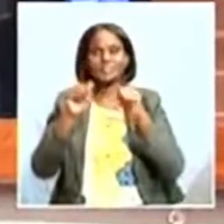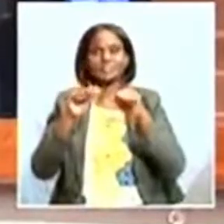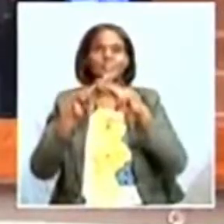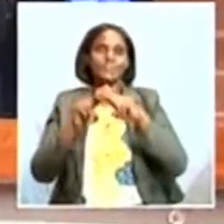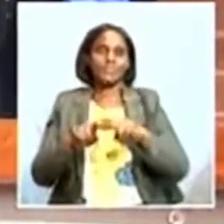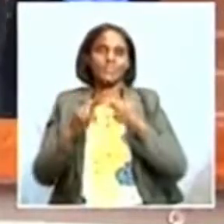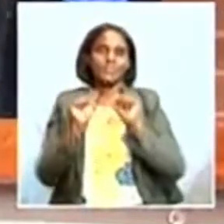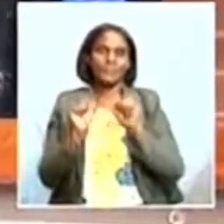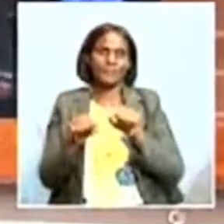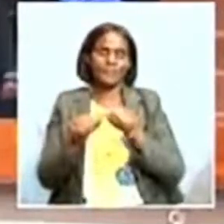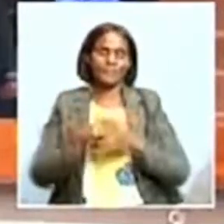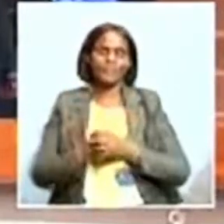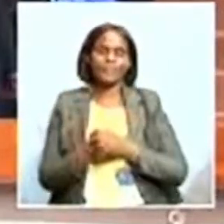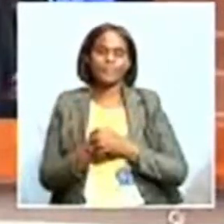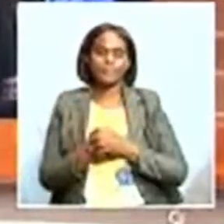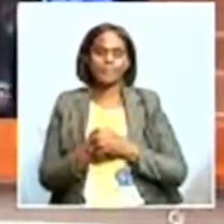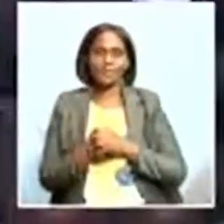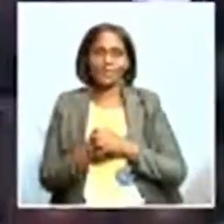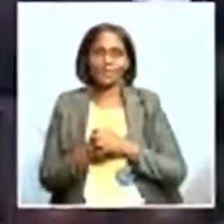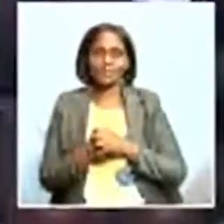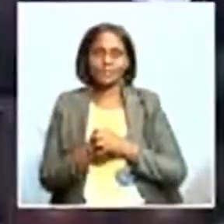your seats.